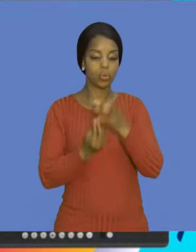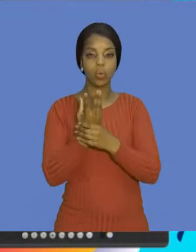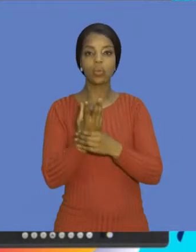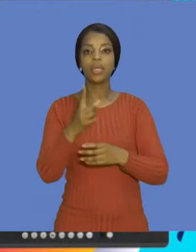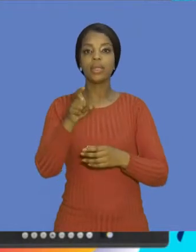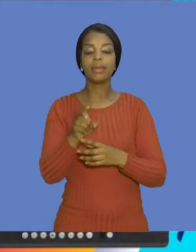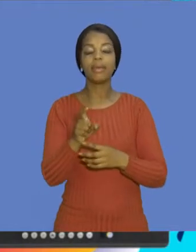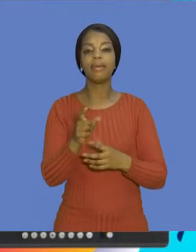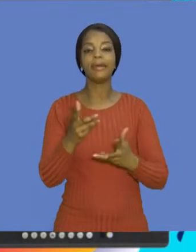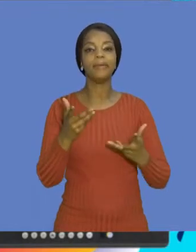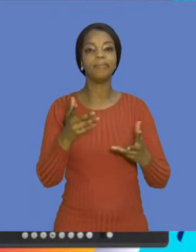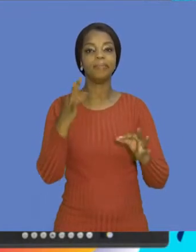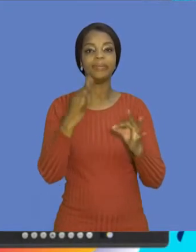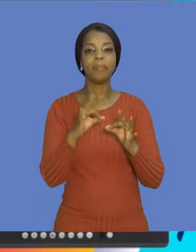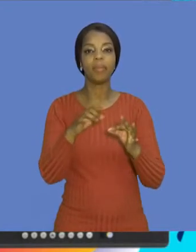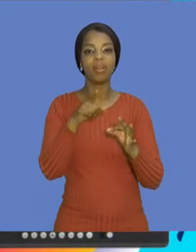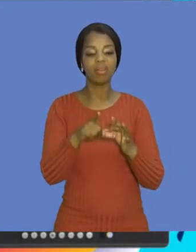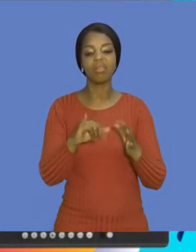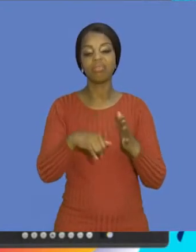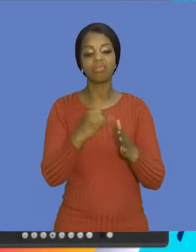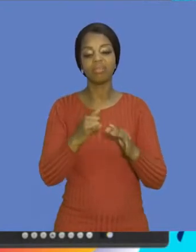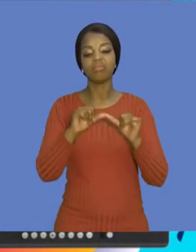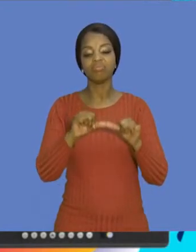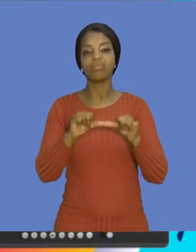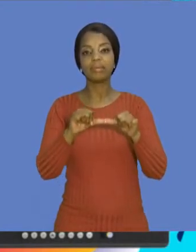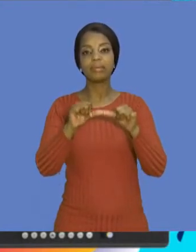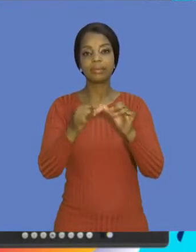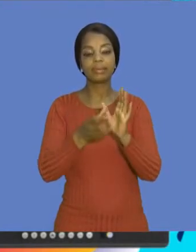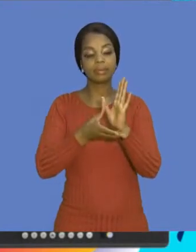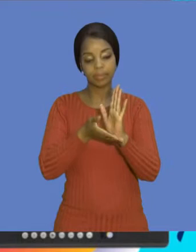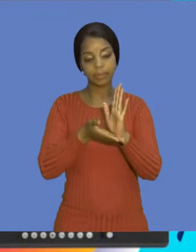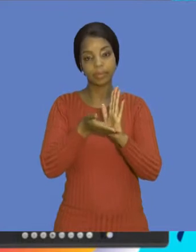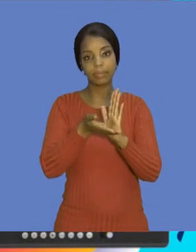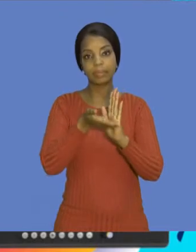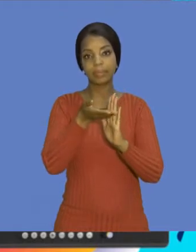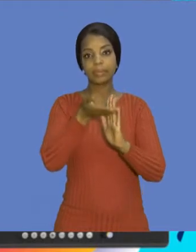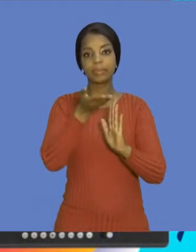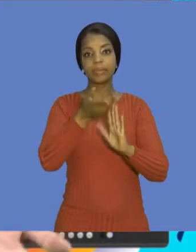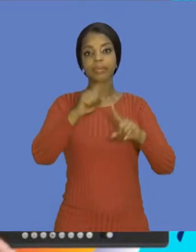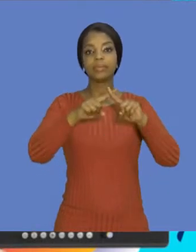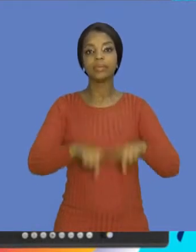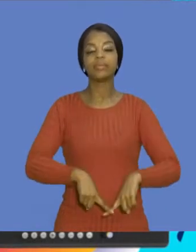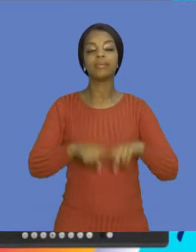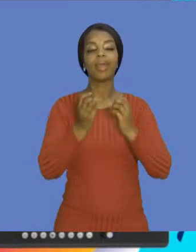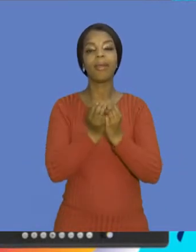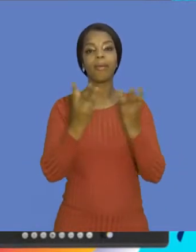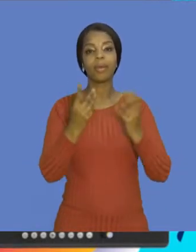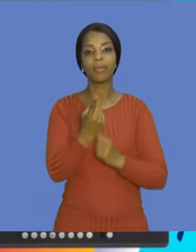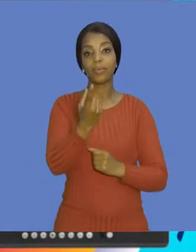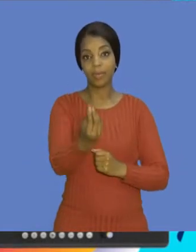a constant increase in terms of the amount that you have, or a compound growth